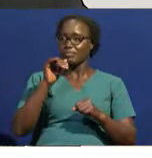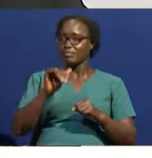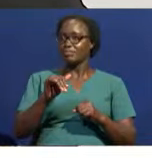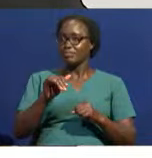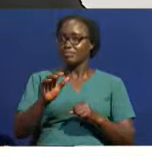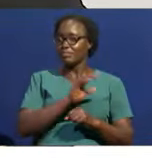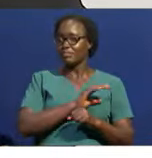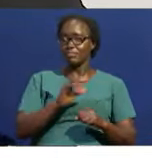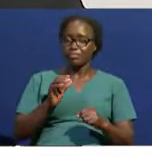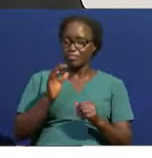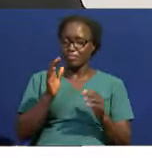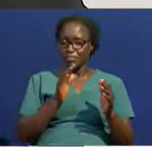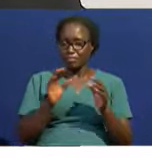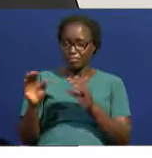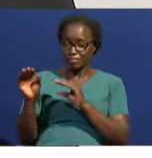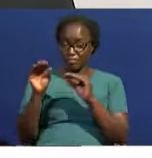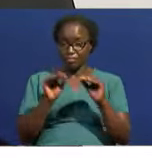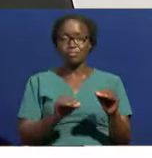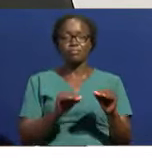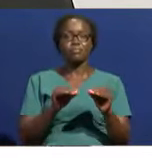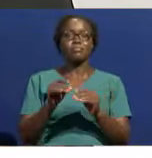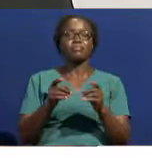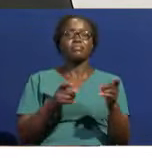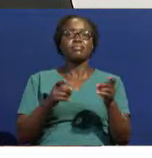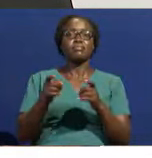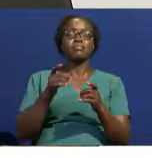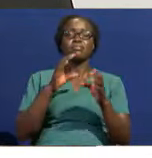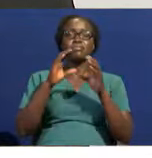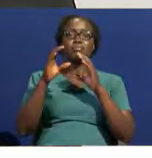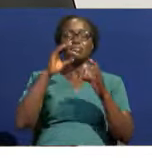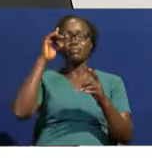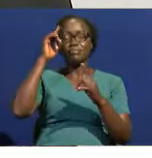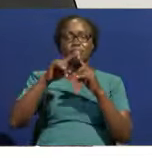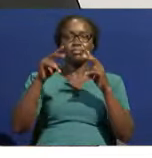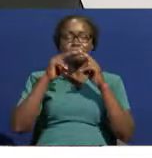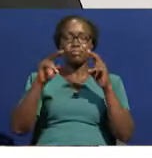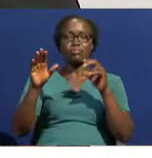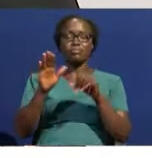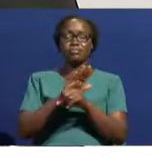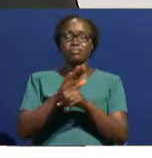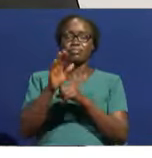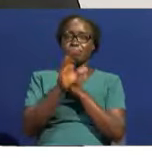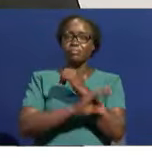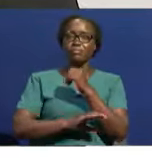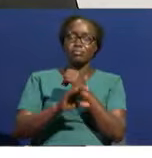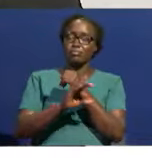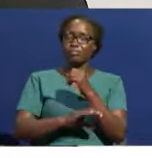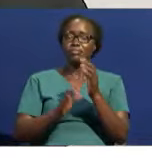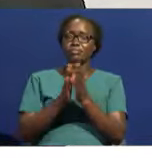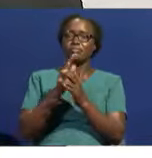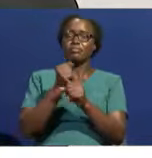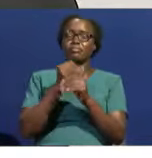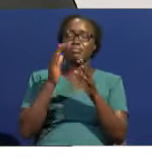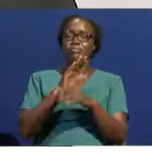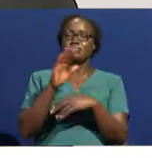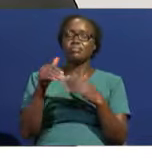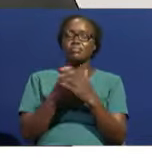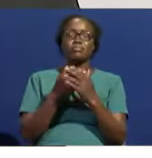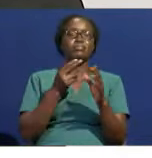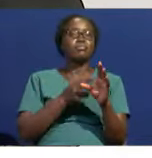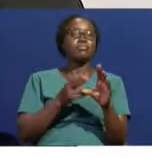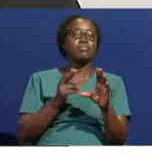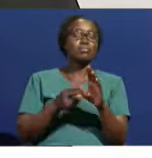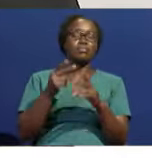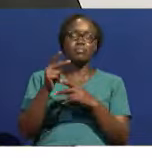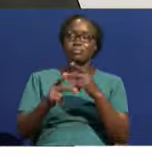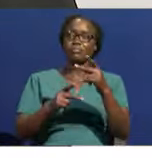the Commission is strategically placed to steer the conversations towards a peaceful country, even as it called on all stakeholders to participate